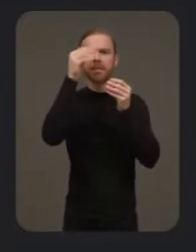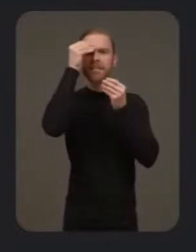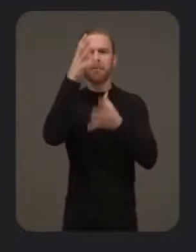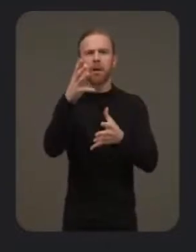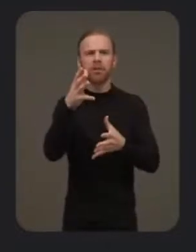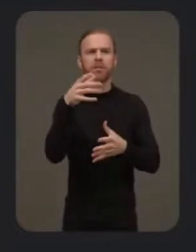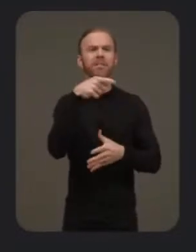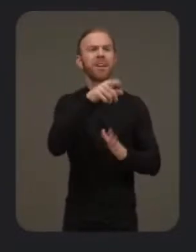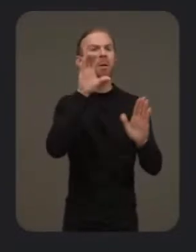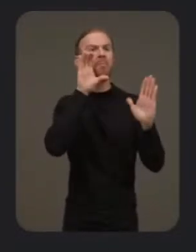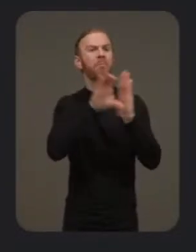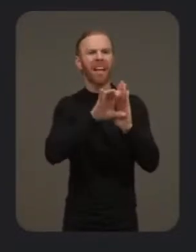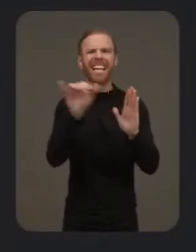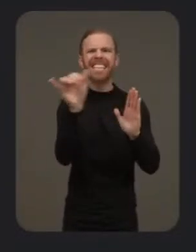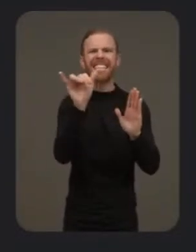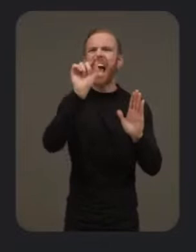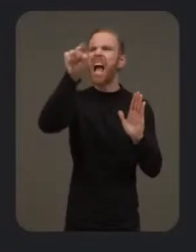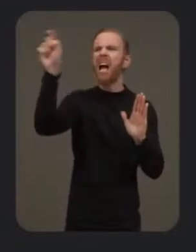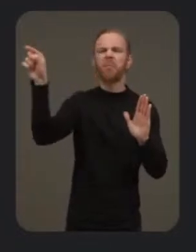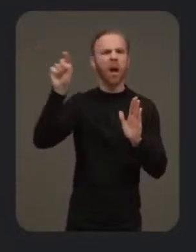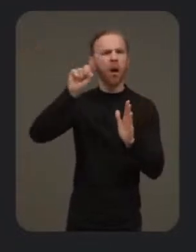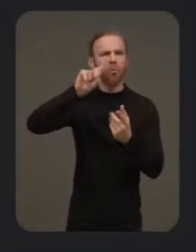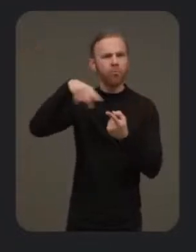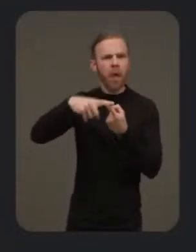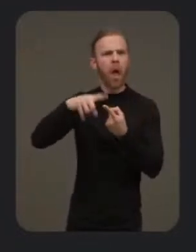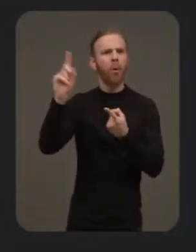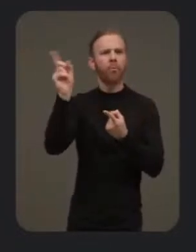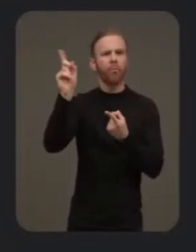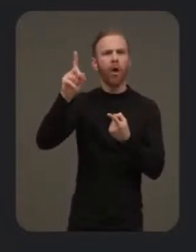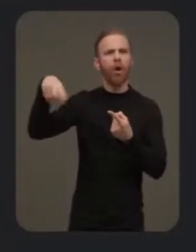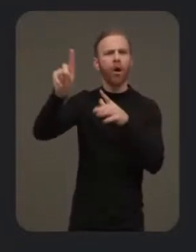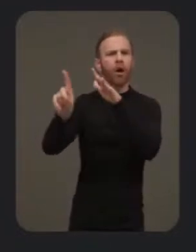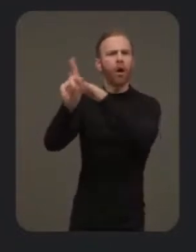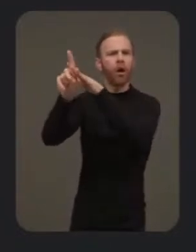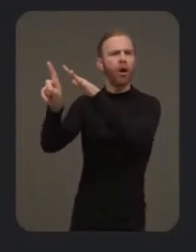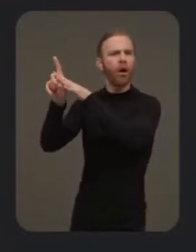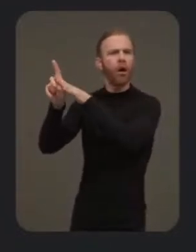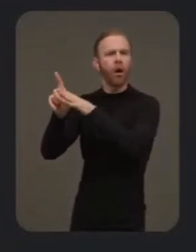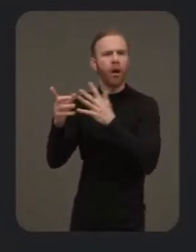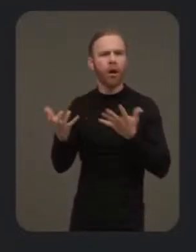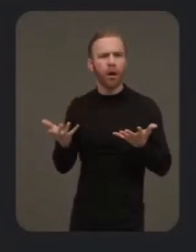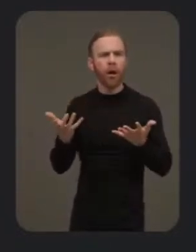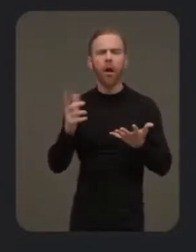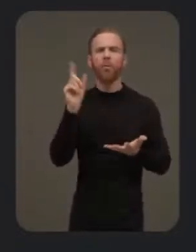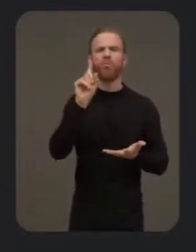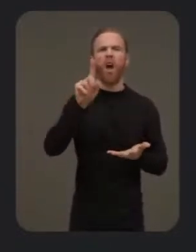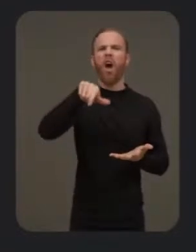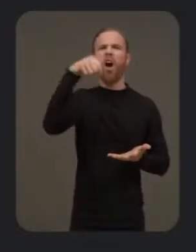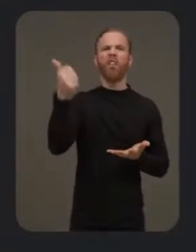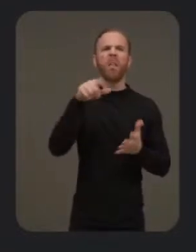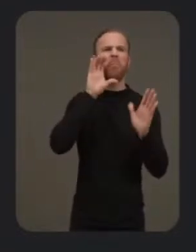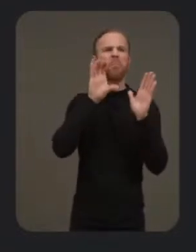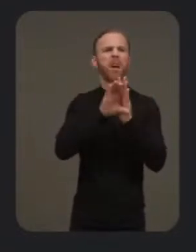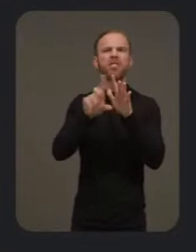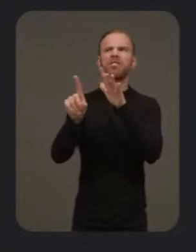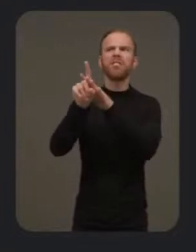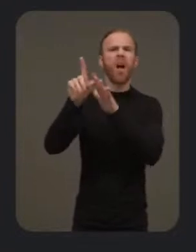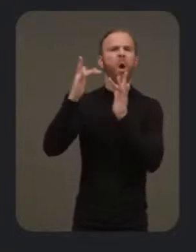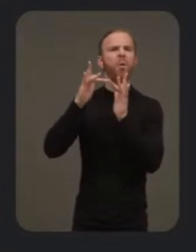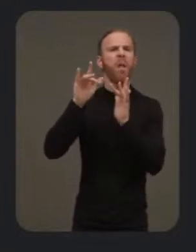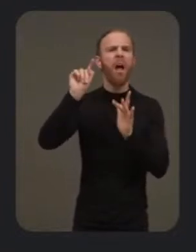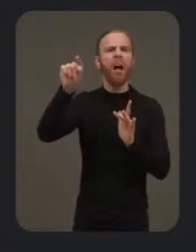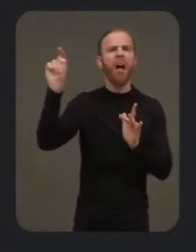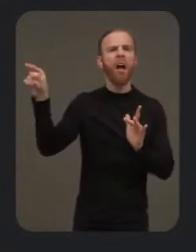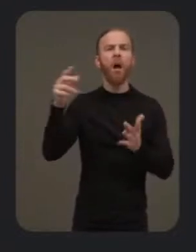as when and where similar images may have first appeared, where else the image has been seen online, including